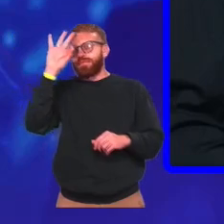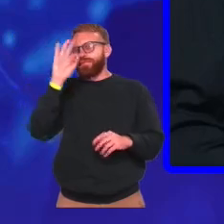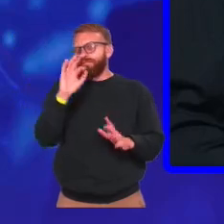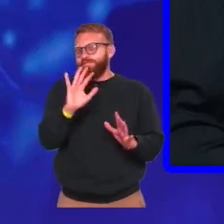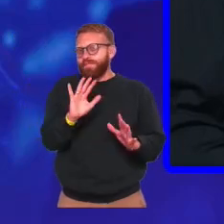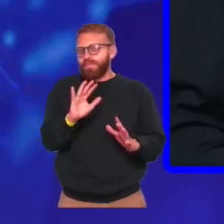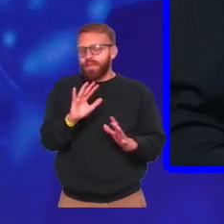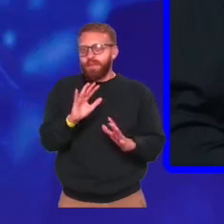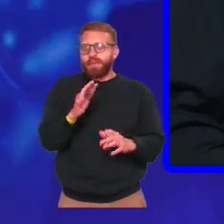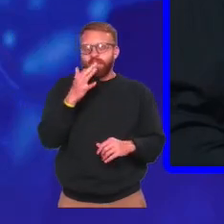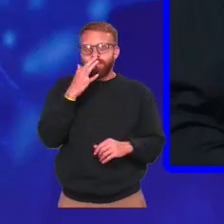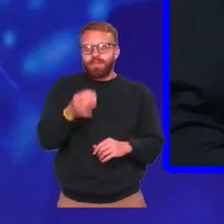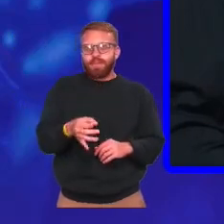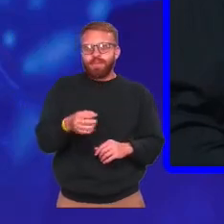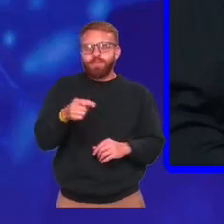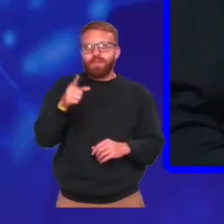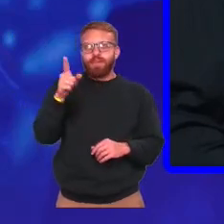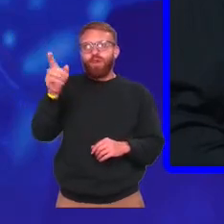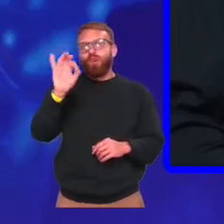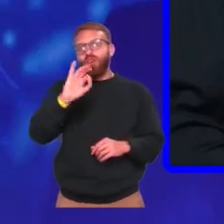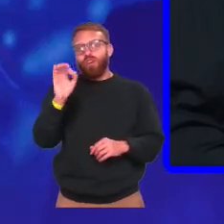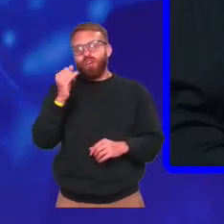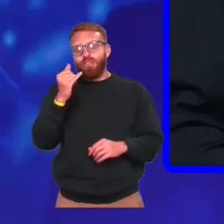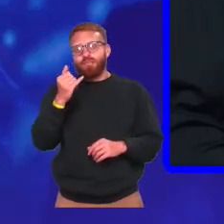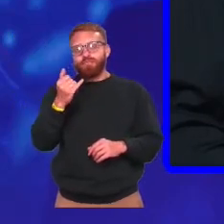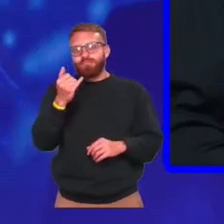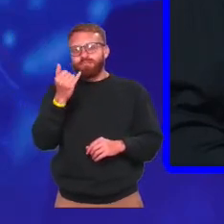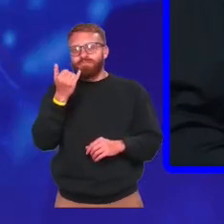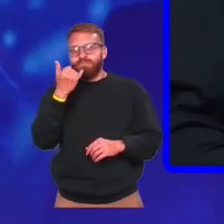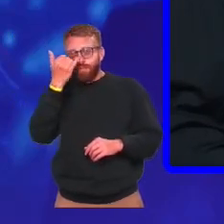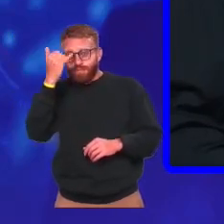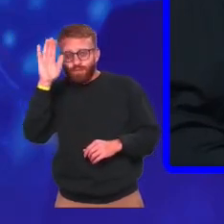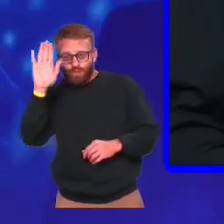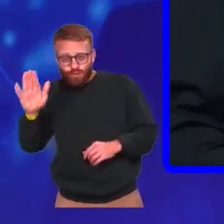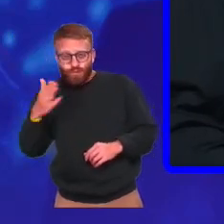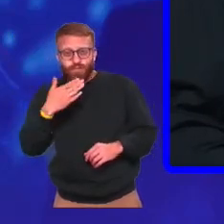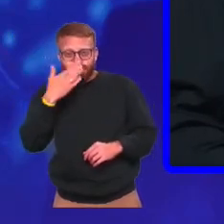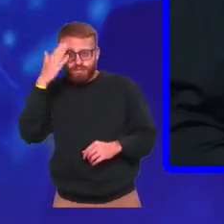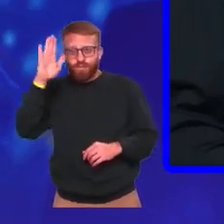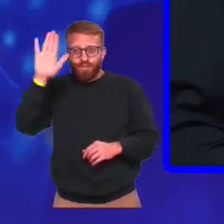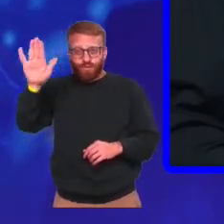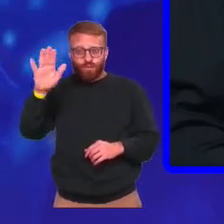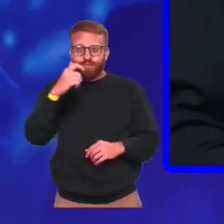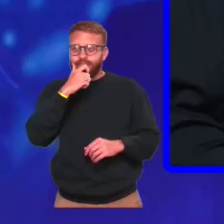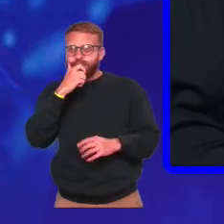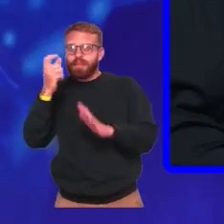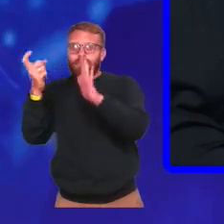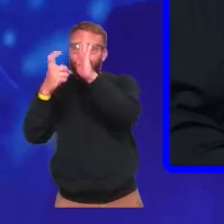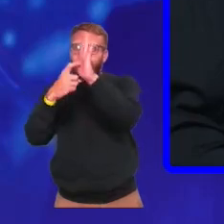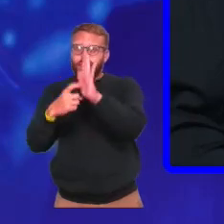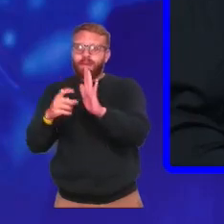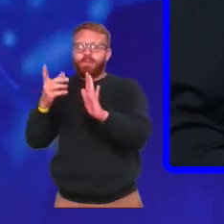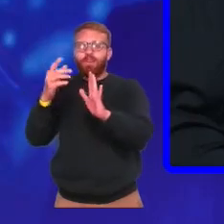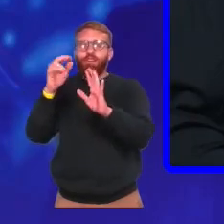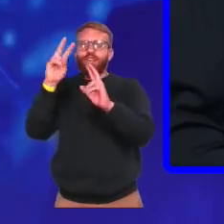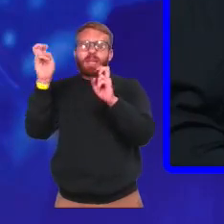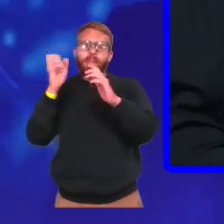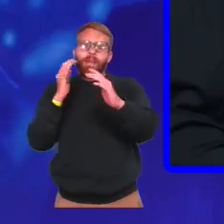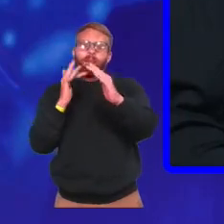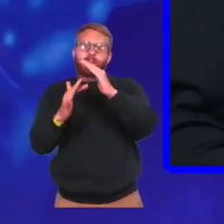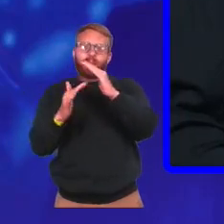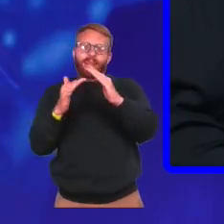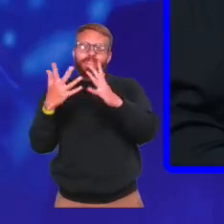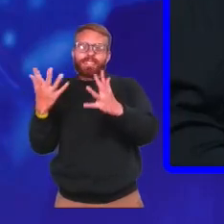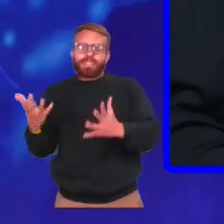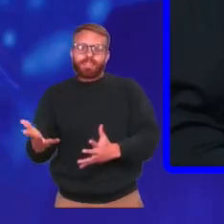Tel Aviv. He just applied to the job. Obviously, there's immigration and things like that that come into play, but to speak to what Rob said,